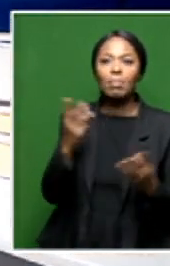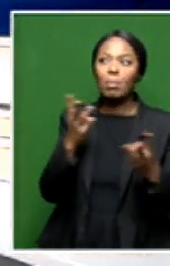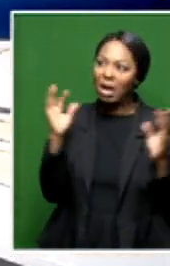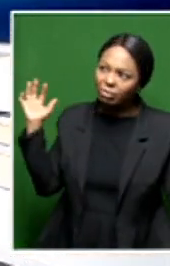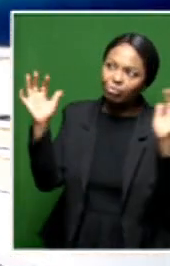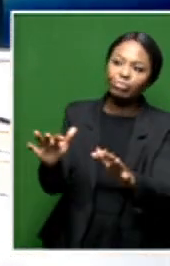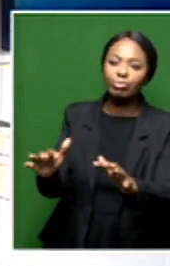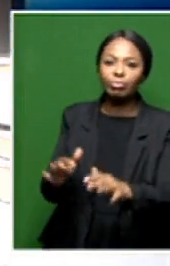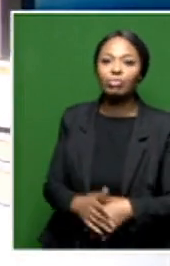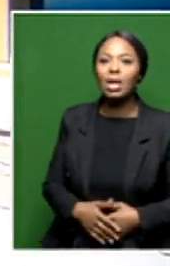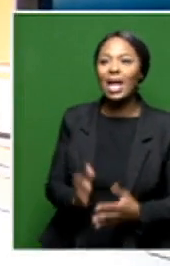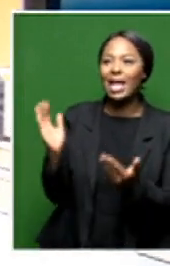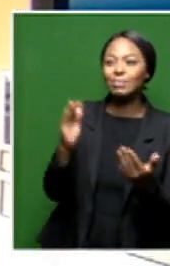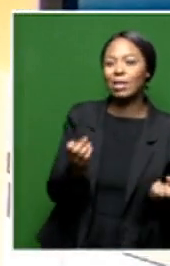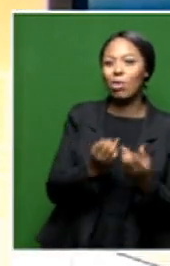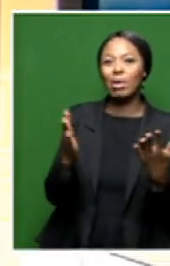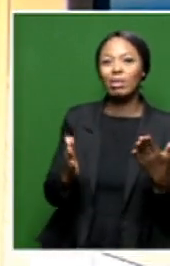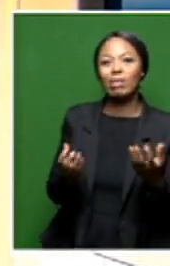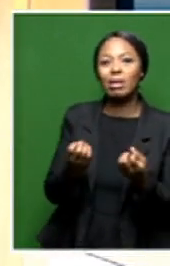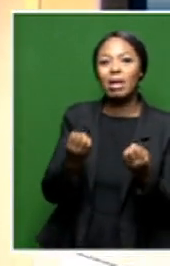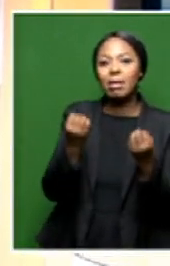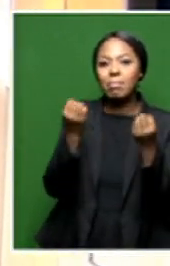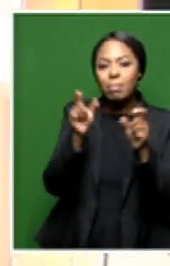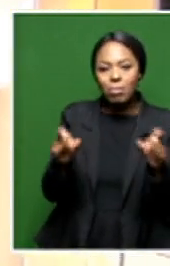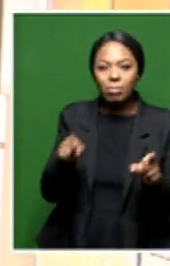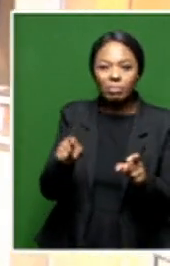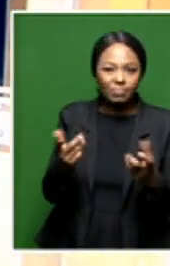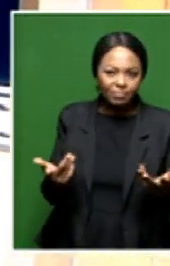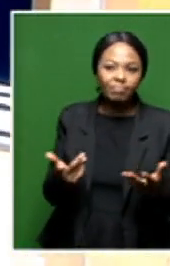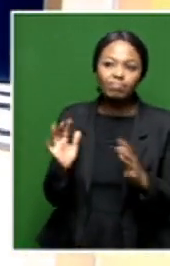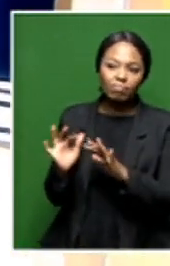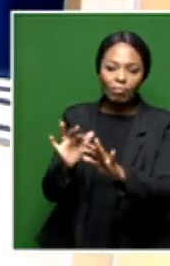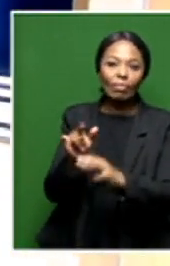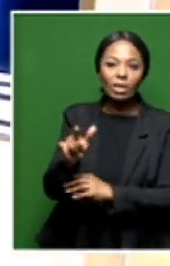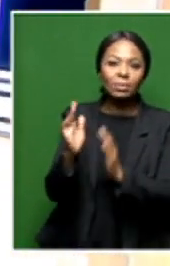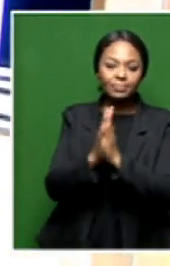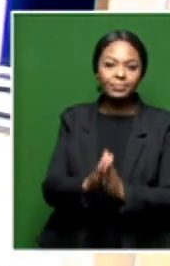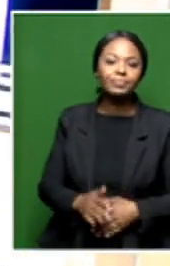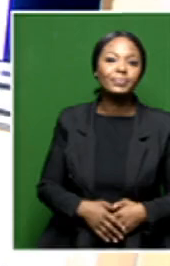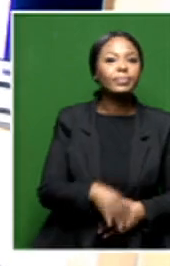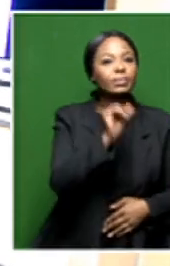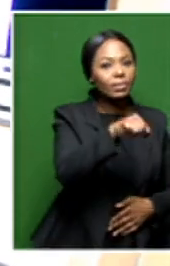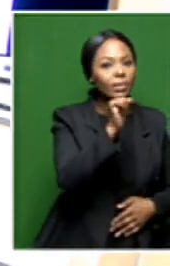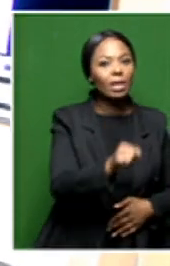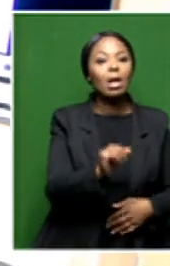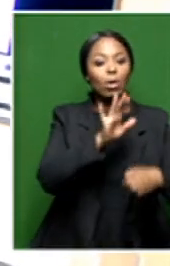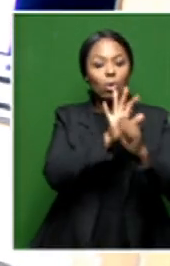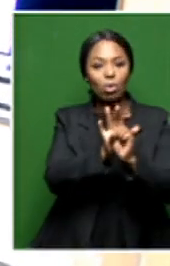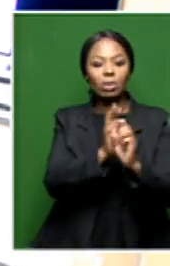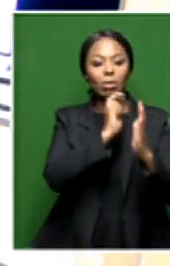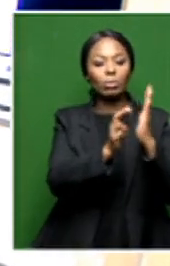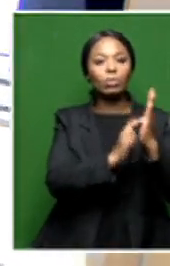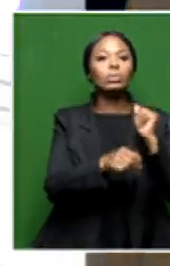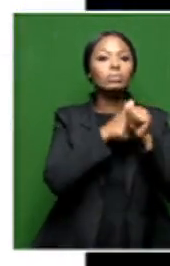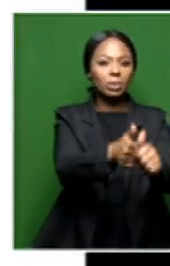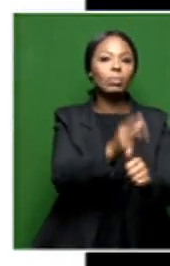now over the limit. Of course, we will be adhering to the COVID protocols, and we